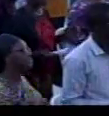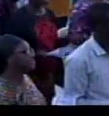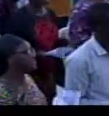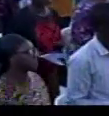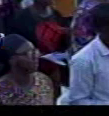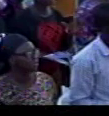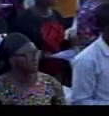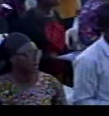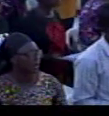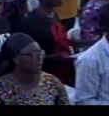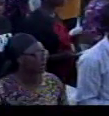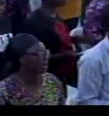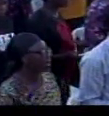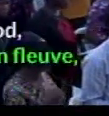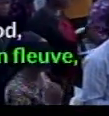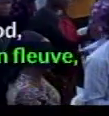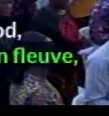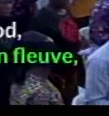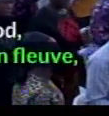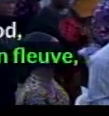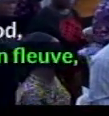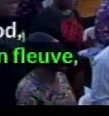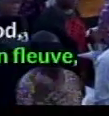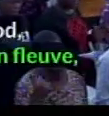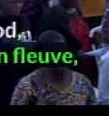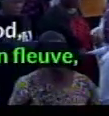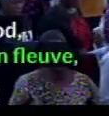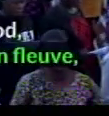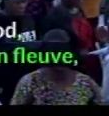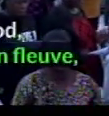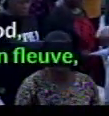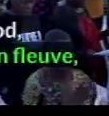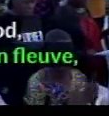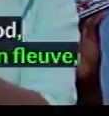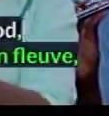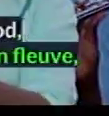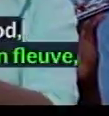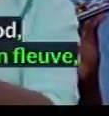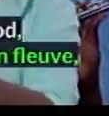to control Jesus